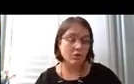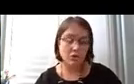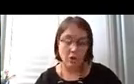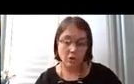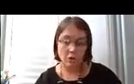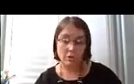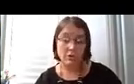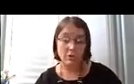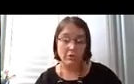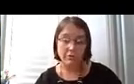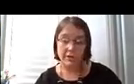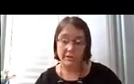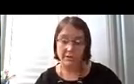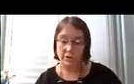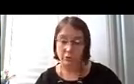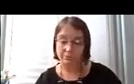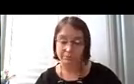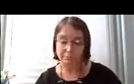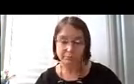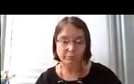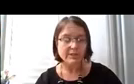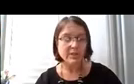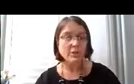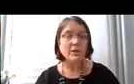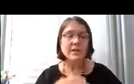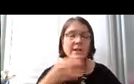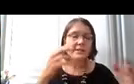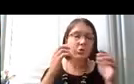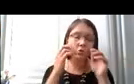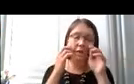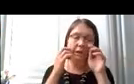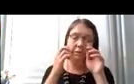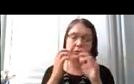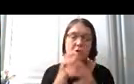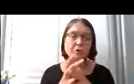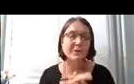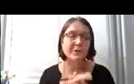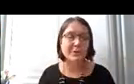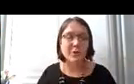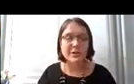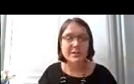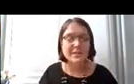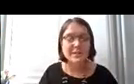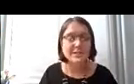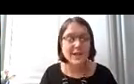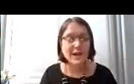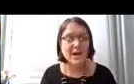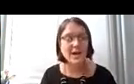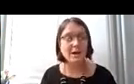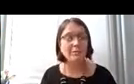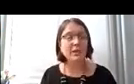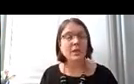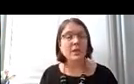or when you go for an interview. So let's call out a few skills and